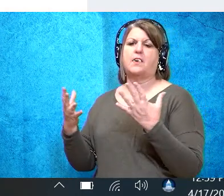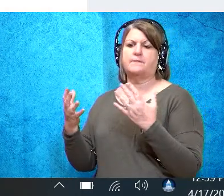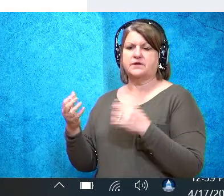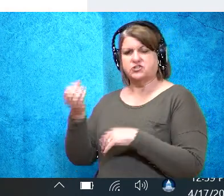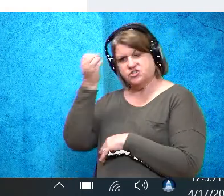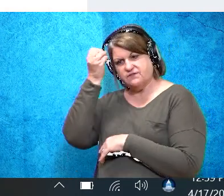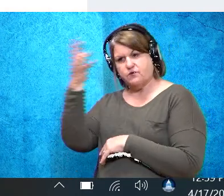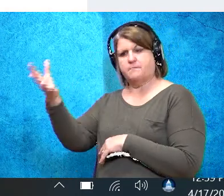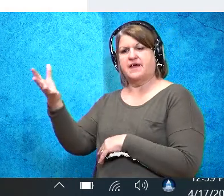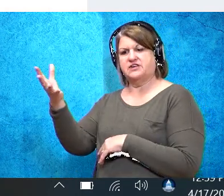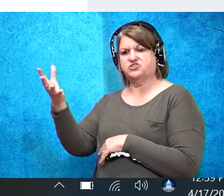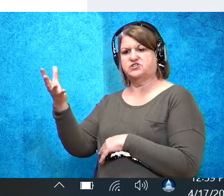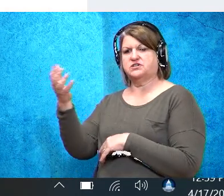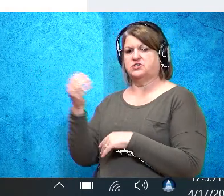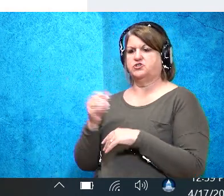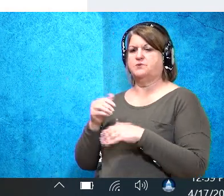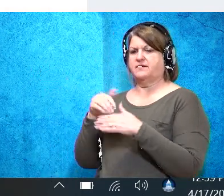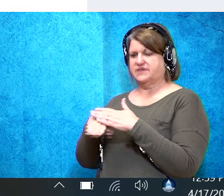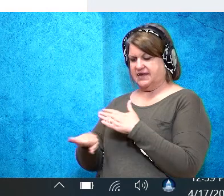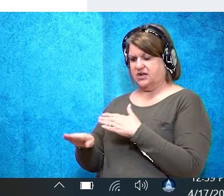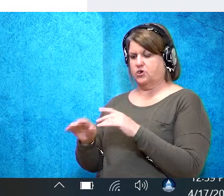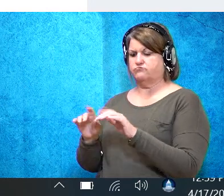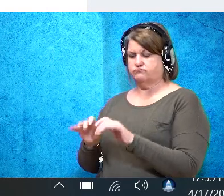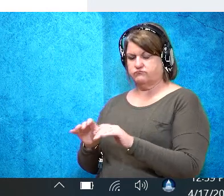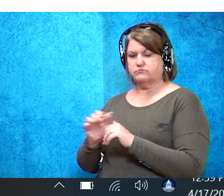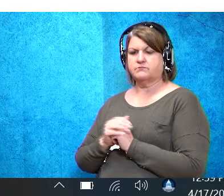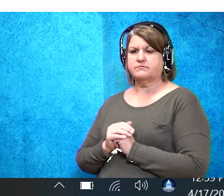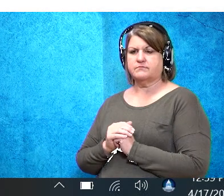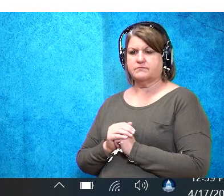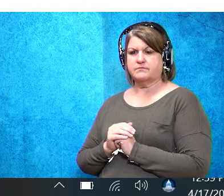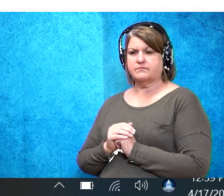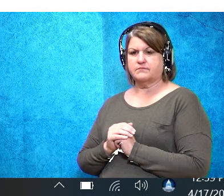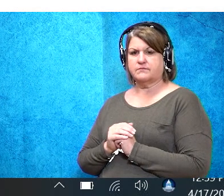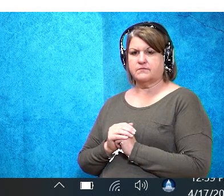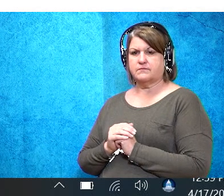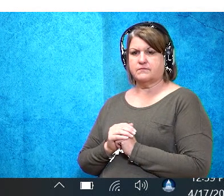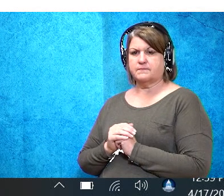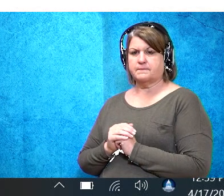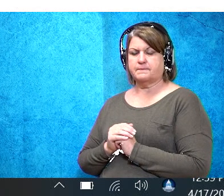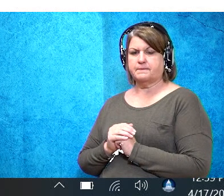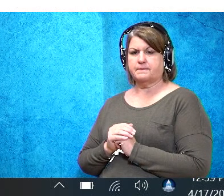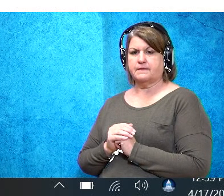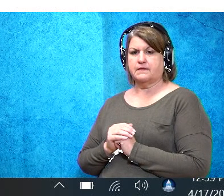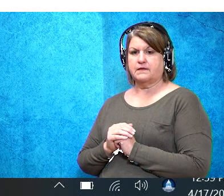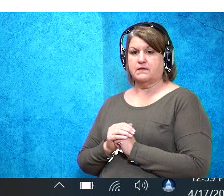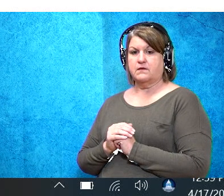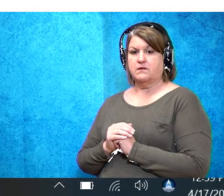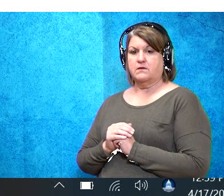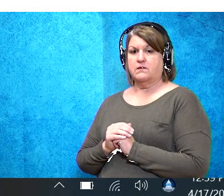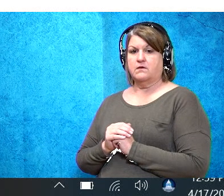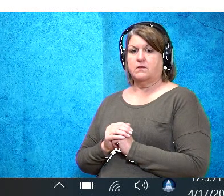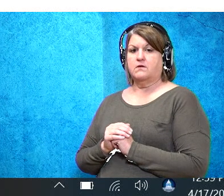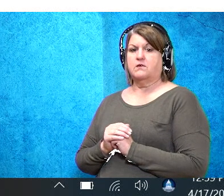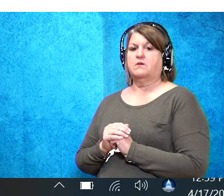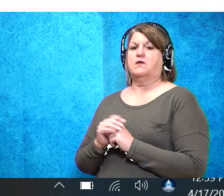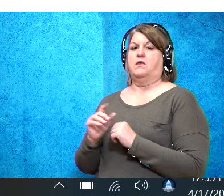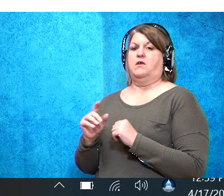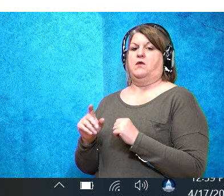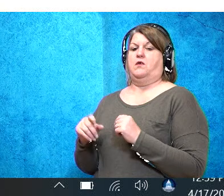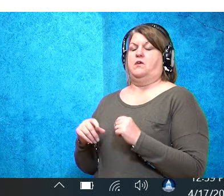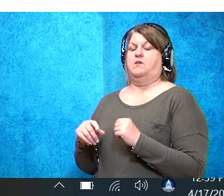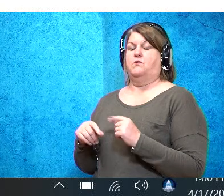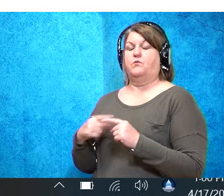there. Now, once your information goes into the